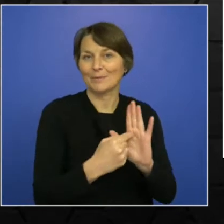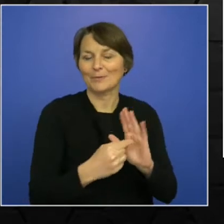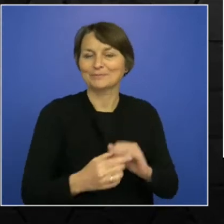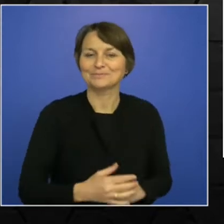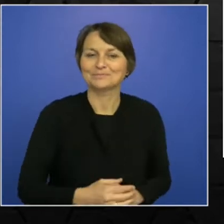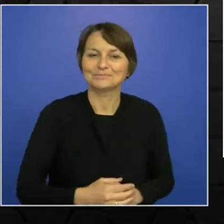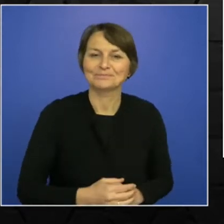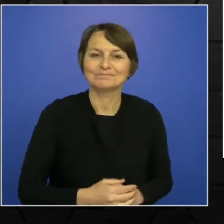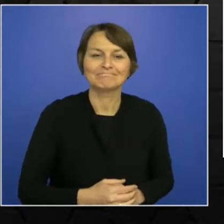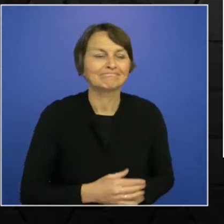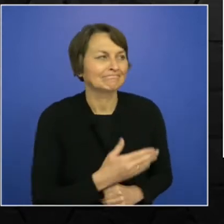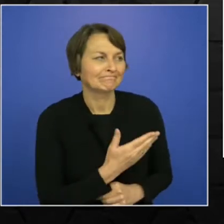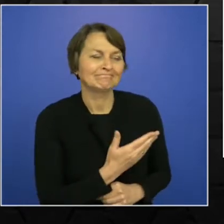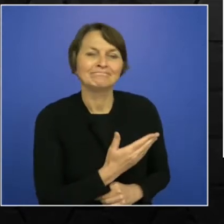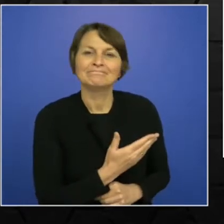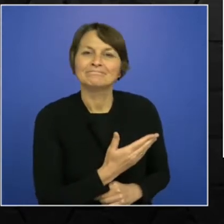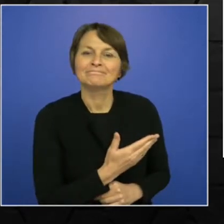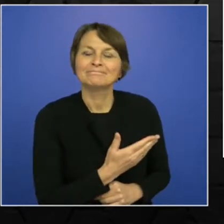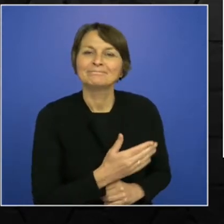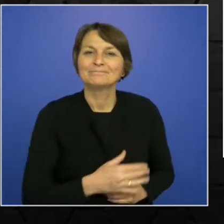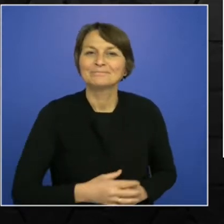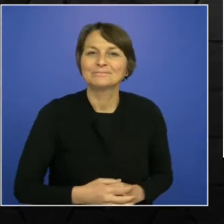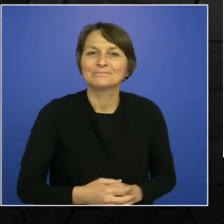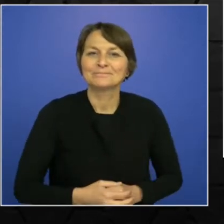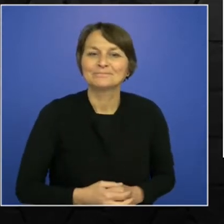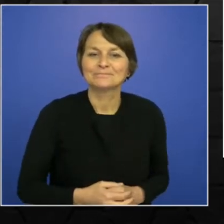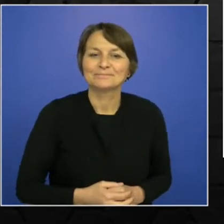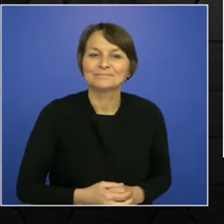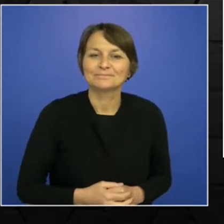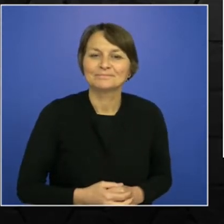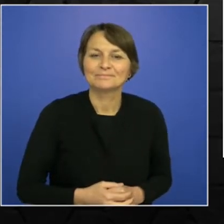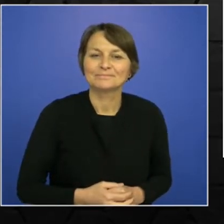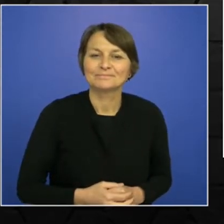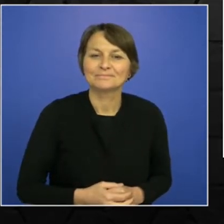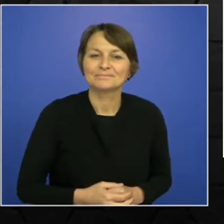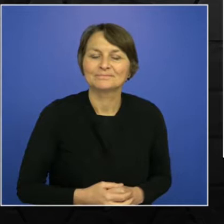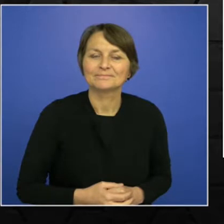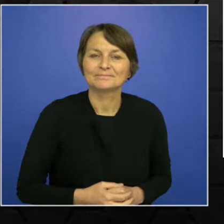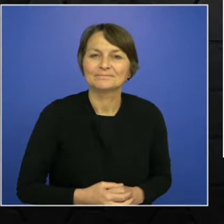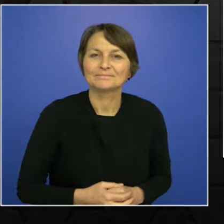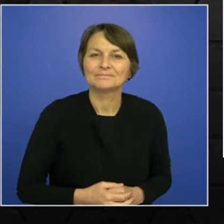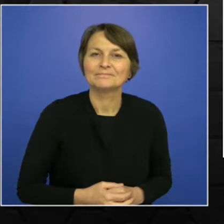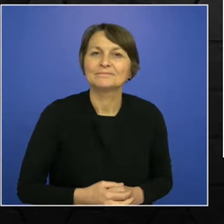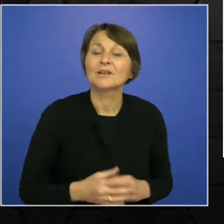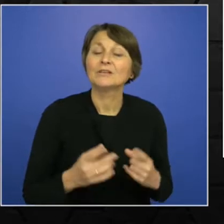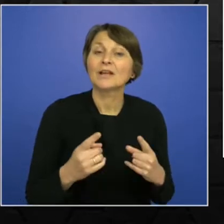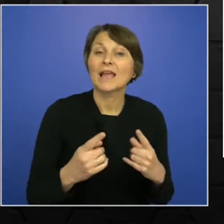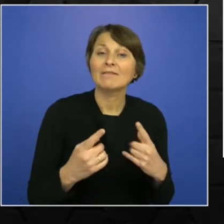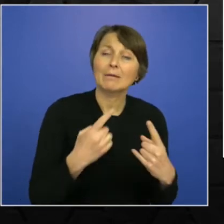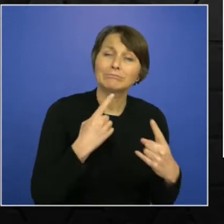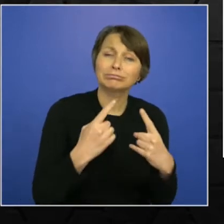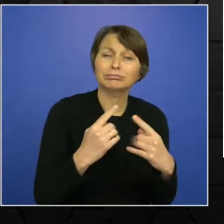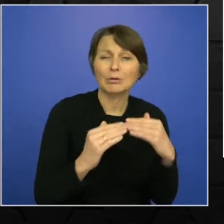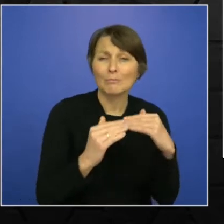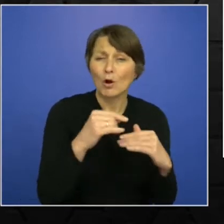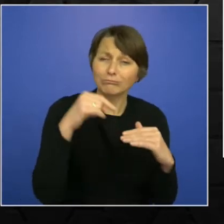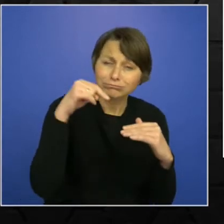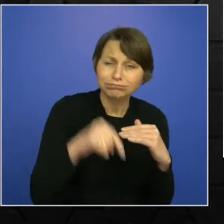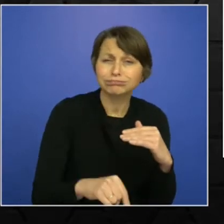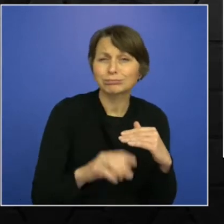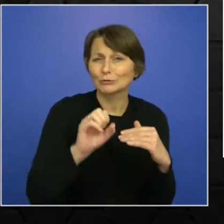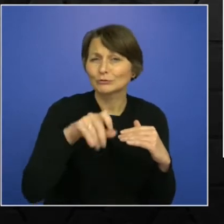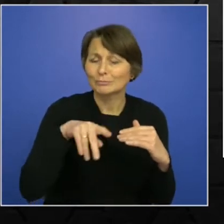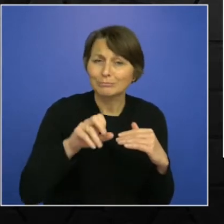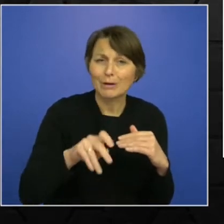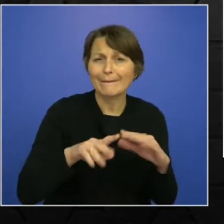So very simply put, if I had to explain about Spark, that would be another session altogether, wherein we compare and